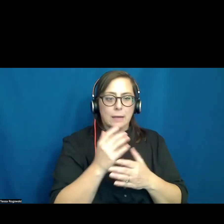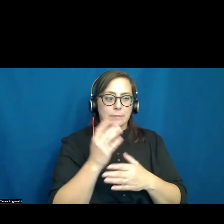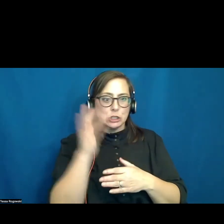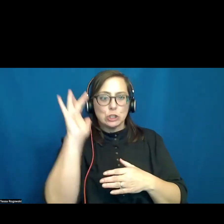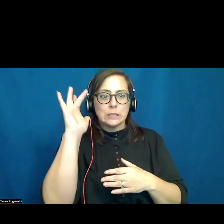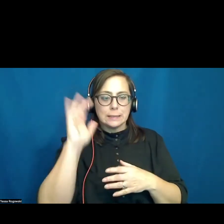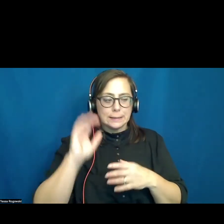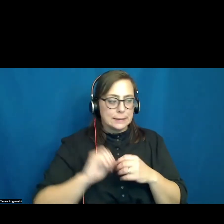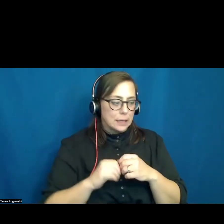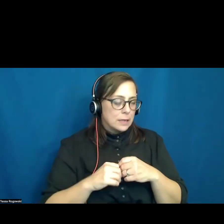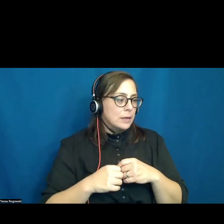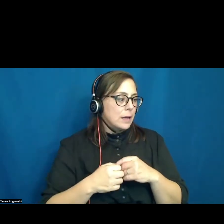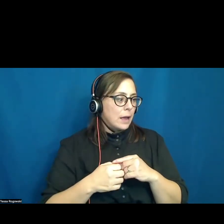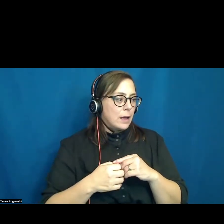that